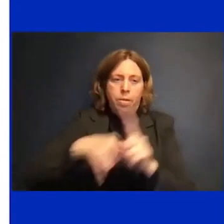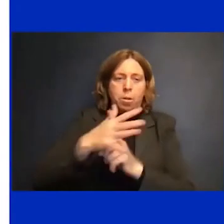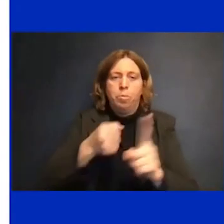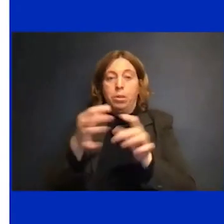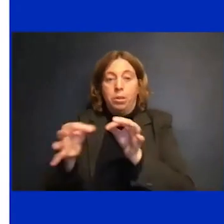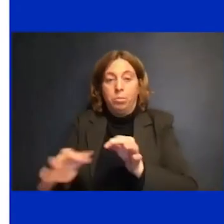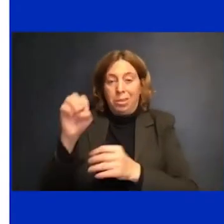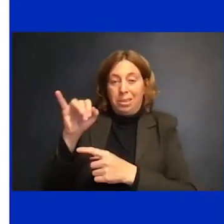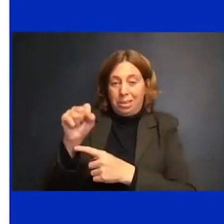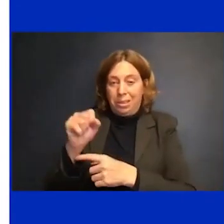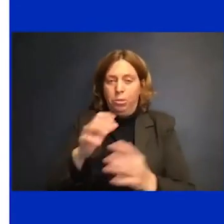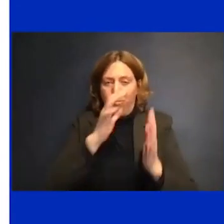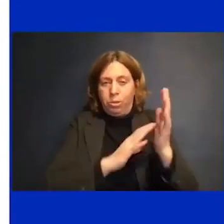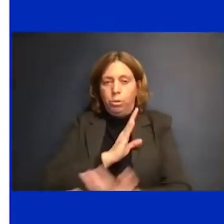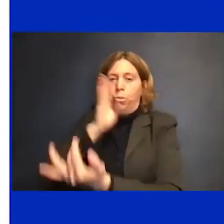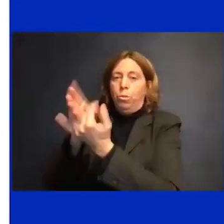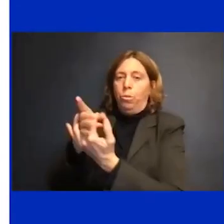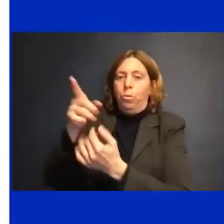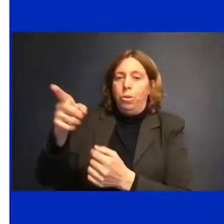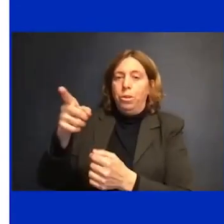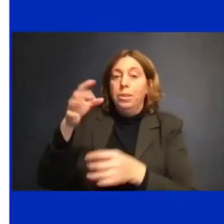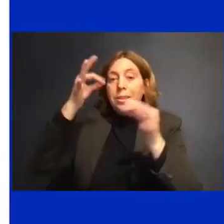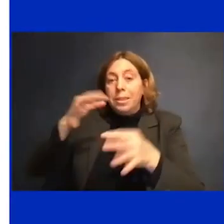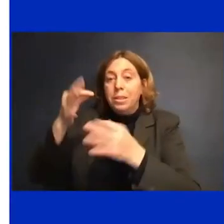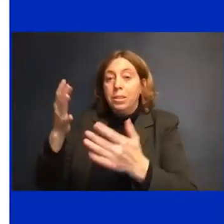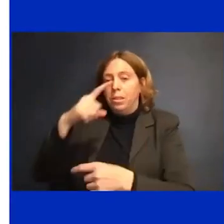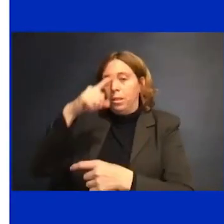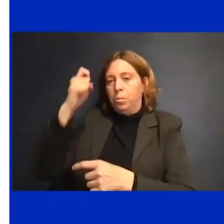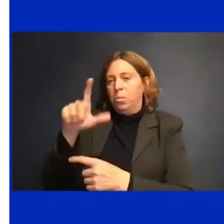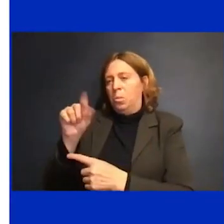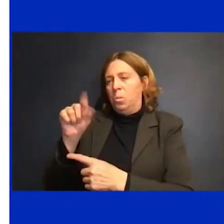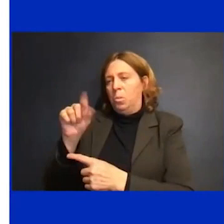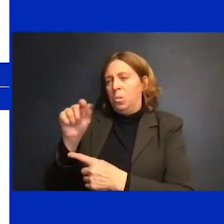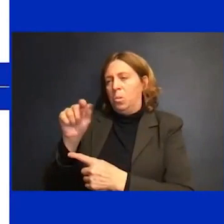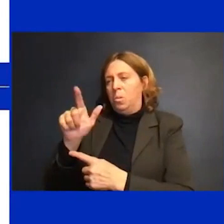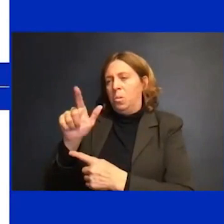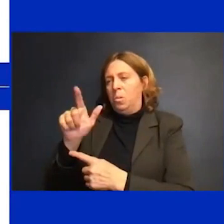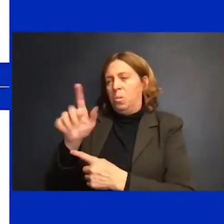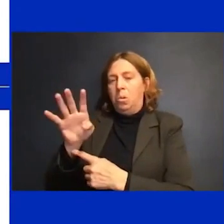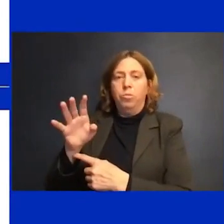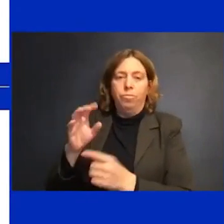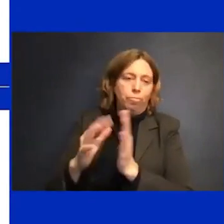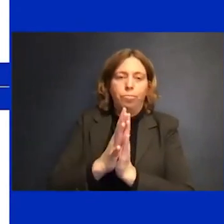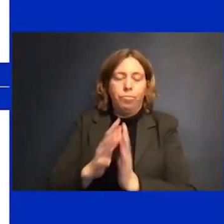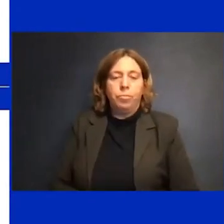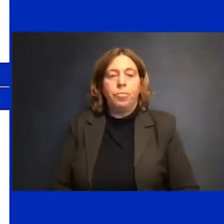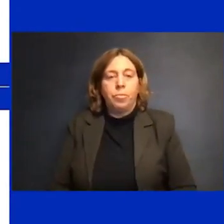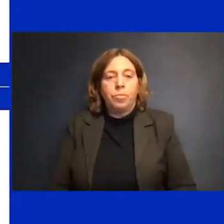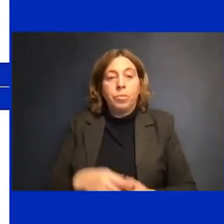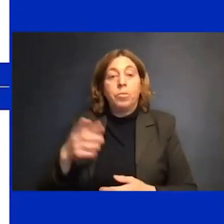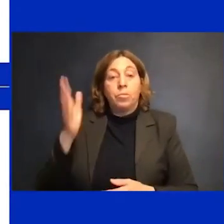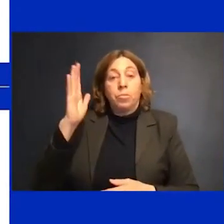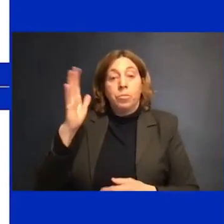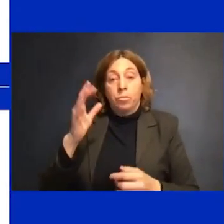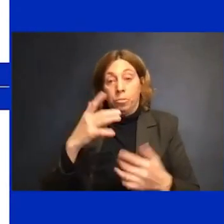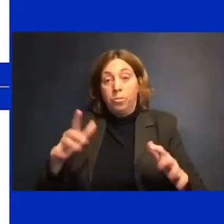impact statement and the record of decision by the summer of 2024. Following this presentation, attendees will have